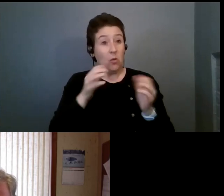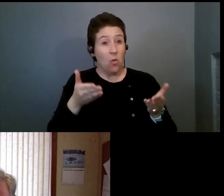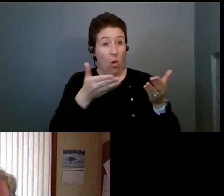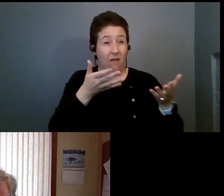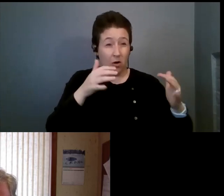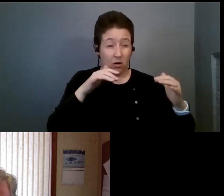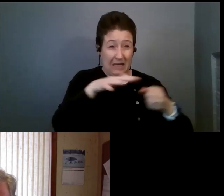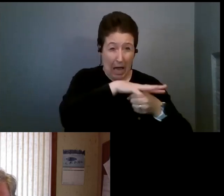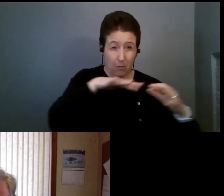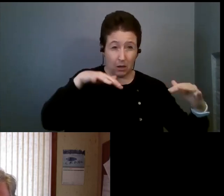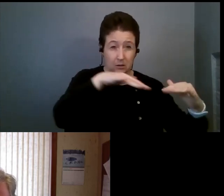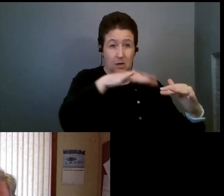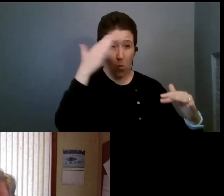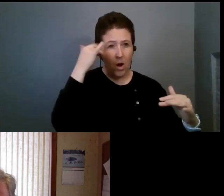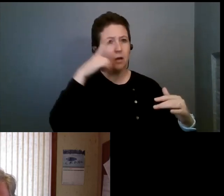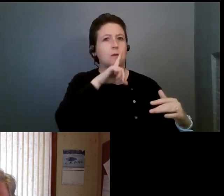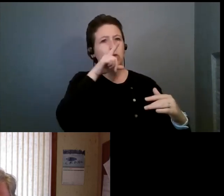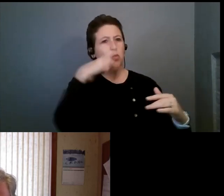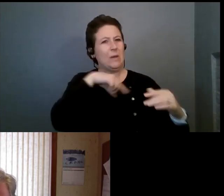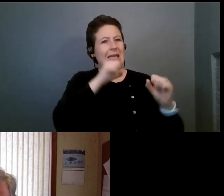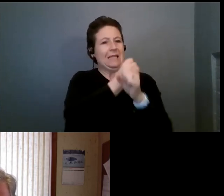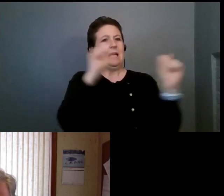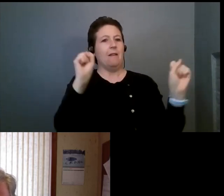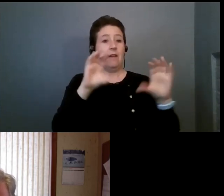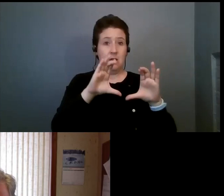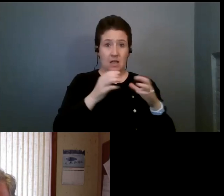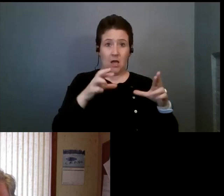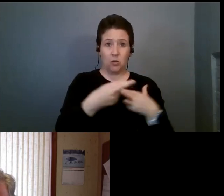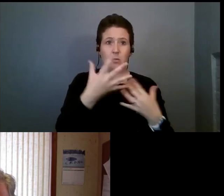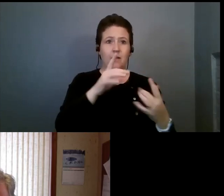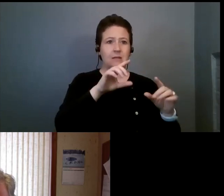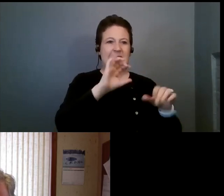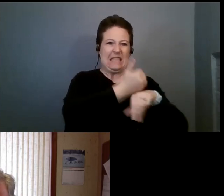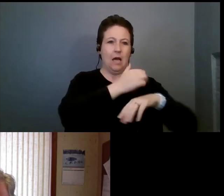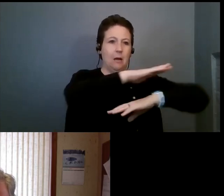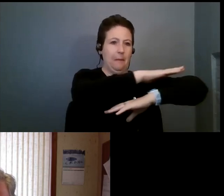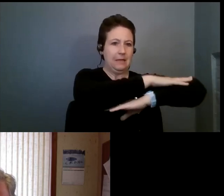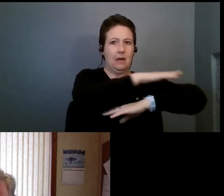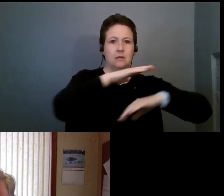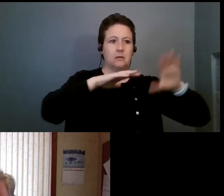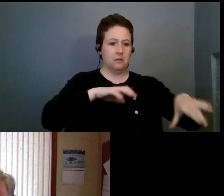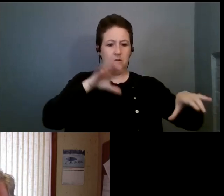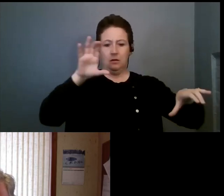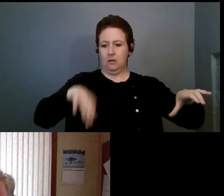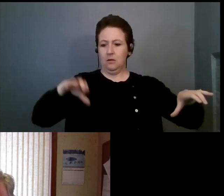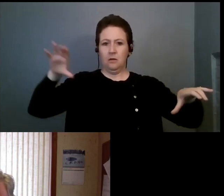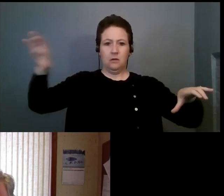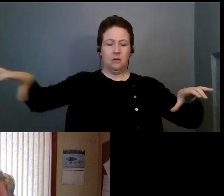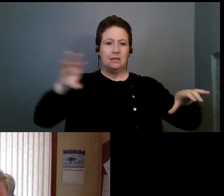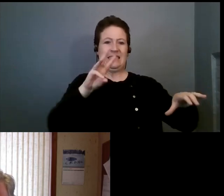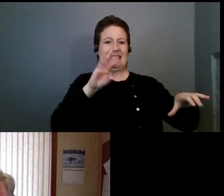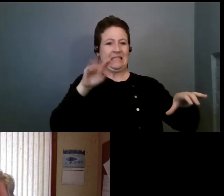we really believe we can provide a safe environment. Our classrooms have been socially distanced, 6 feet apart or